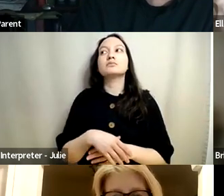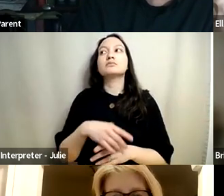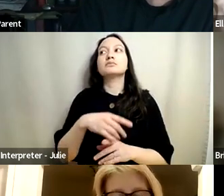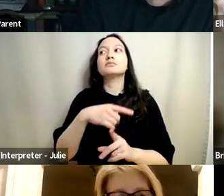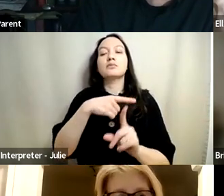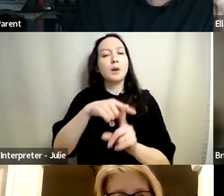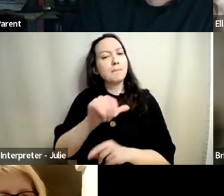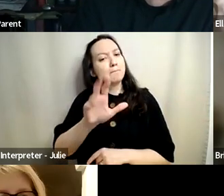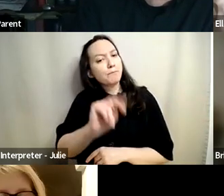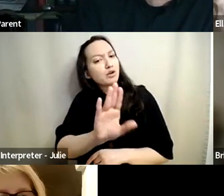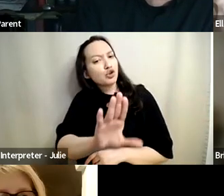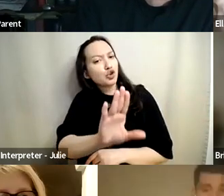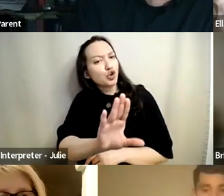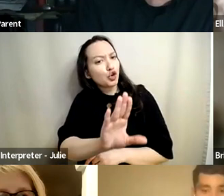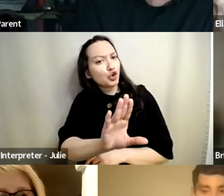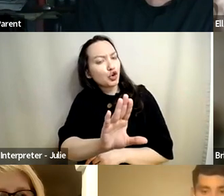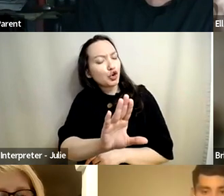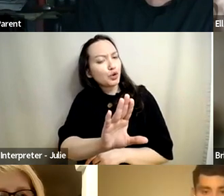Brian, in your